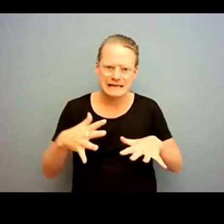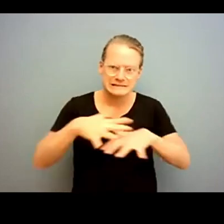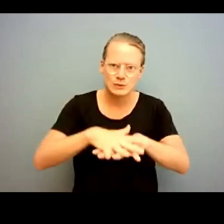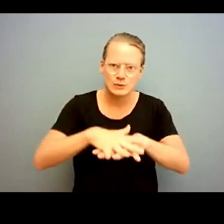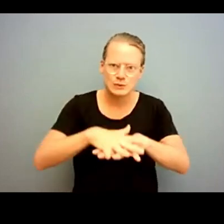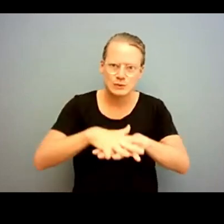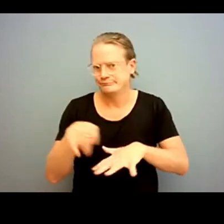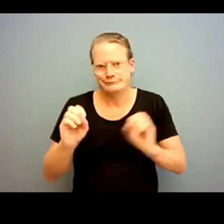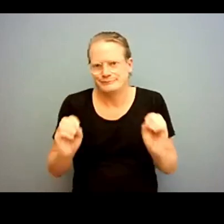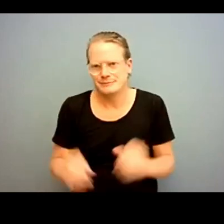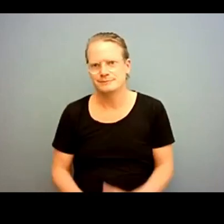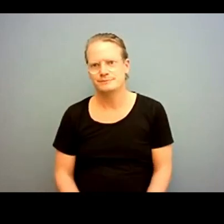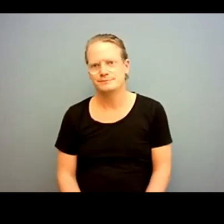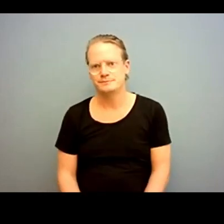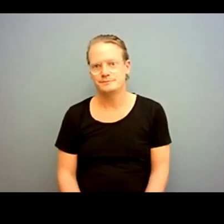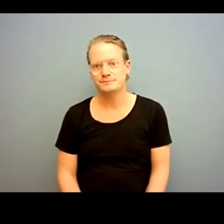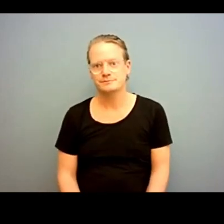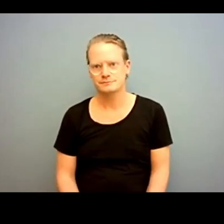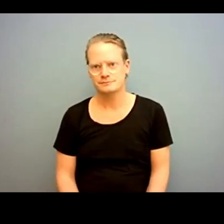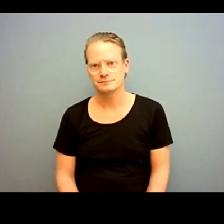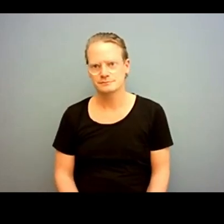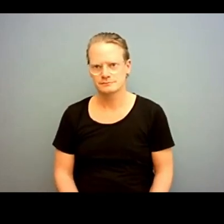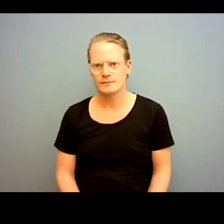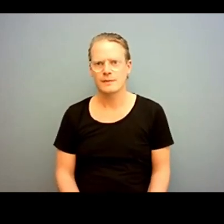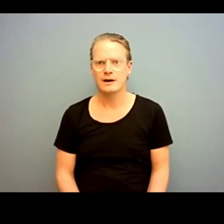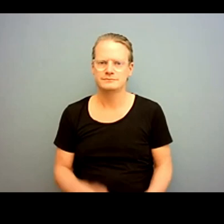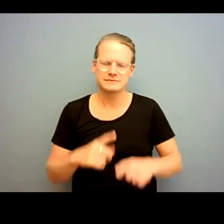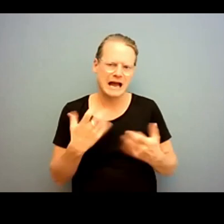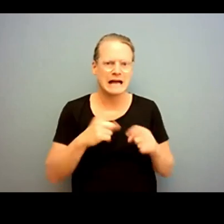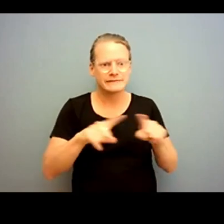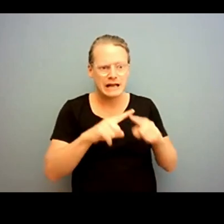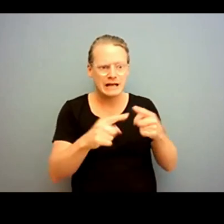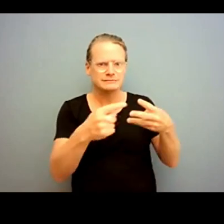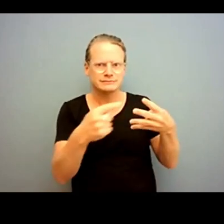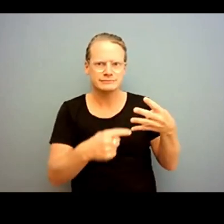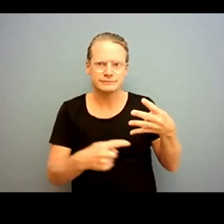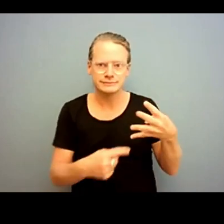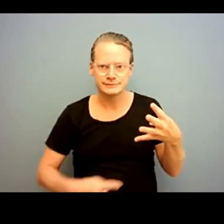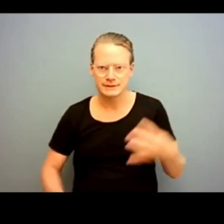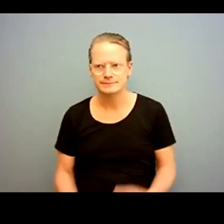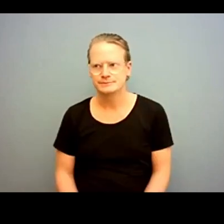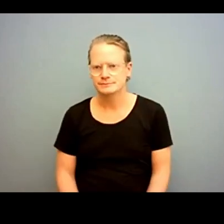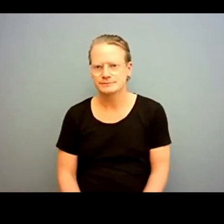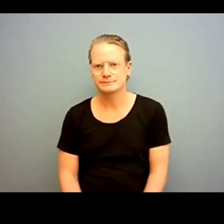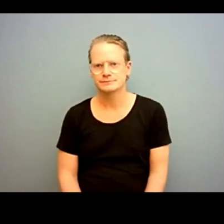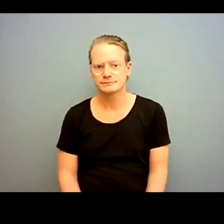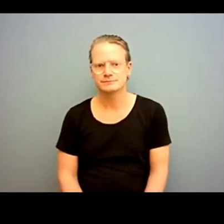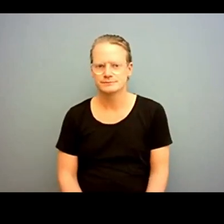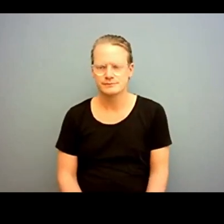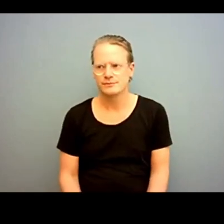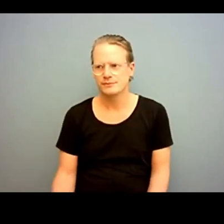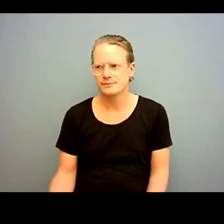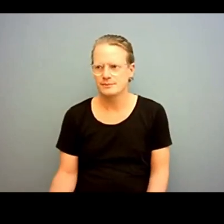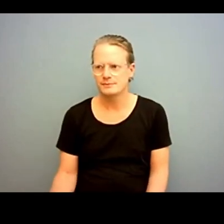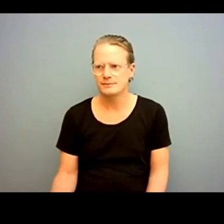there are a lot of explanations for this, and I won't go through them. But all of this leads to a different insight, which is